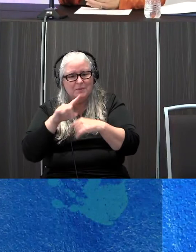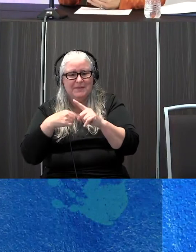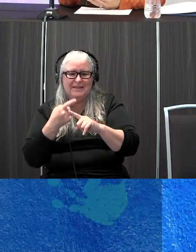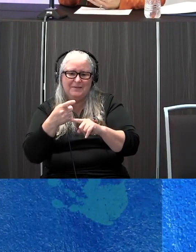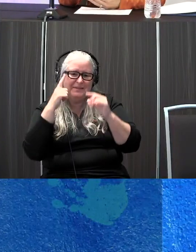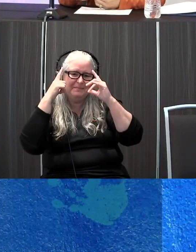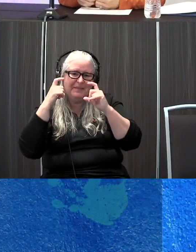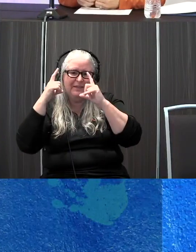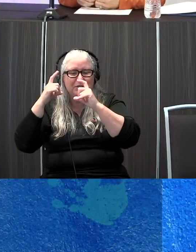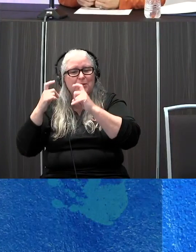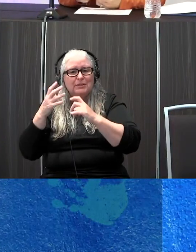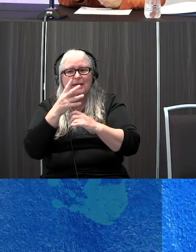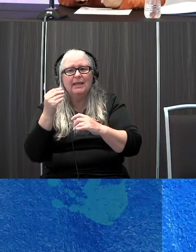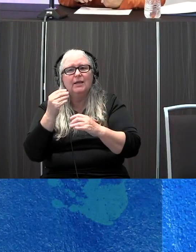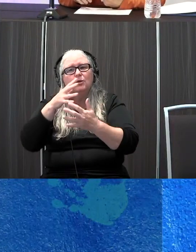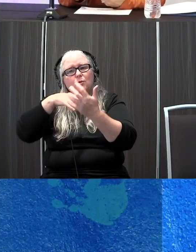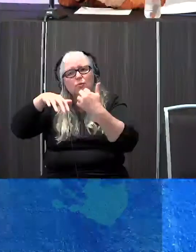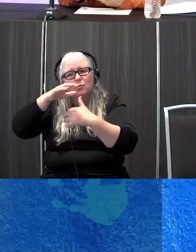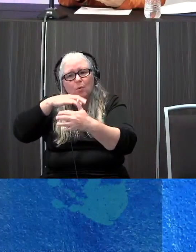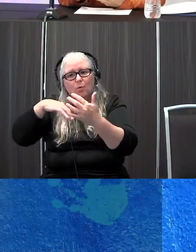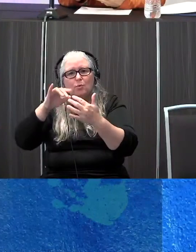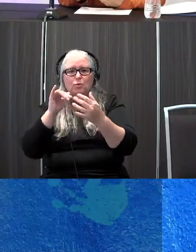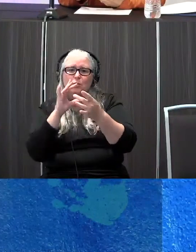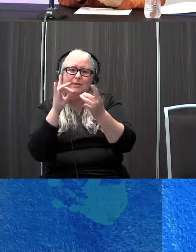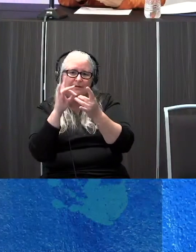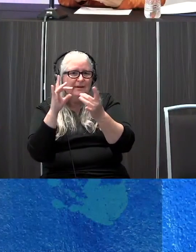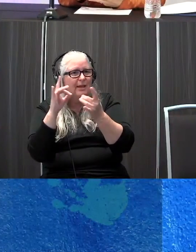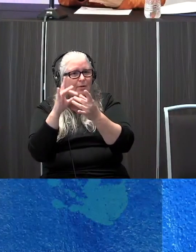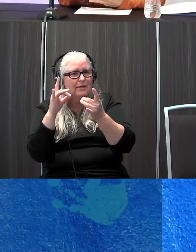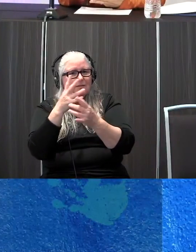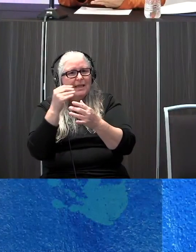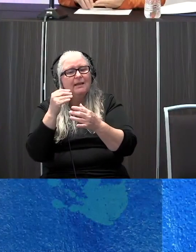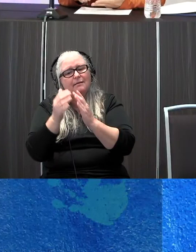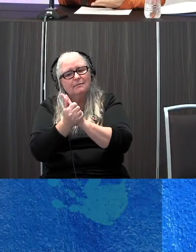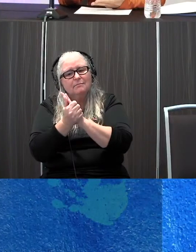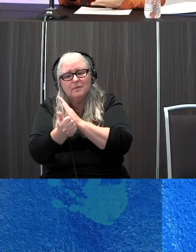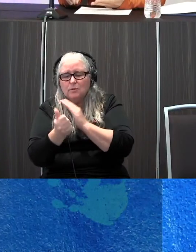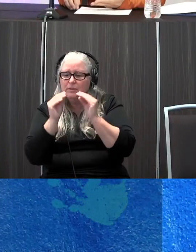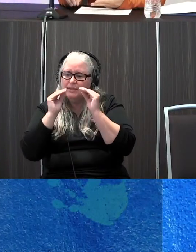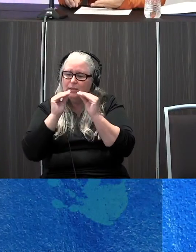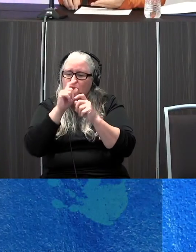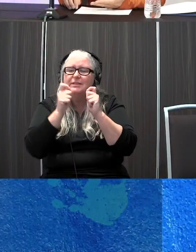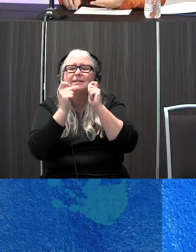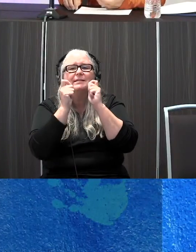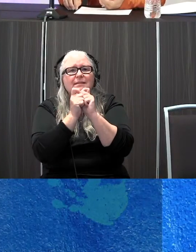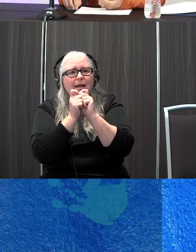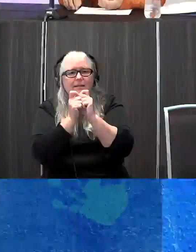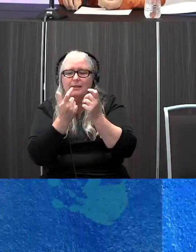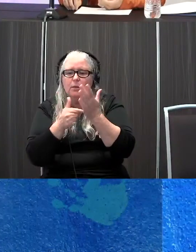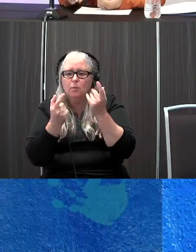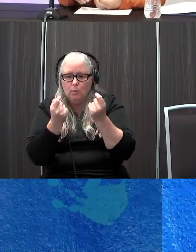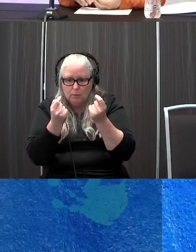felt like that was kind of a progression for him, was the social narratives and then social skills, teaching exactly what to do in those exact moments